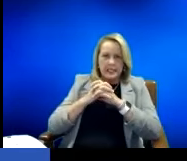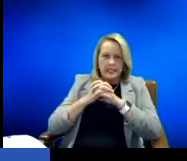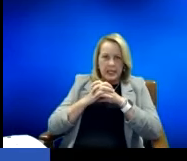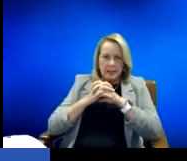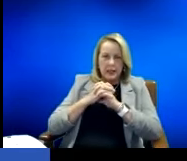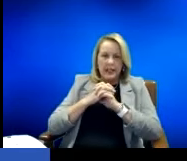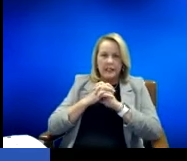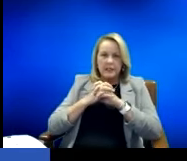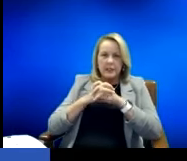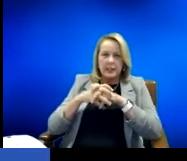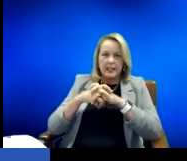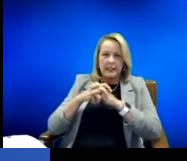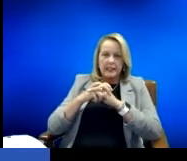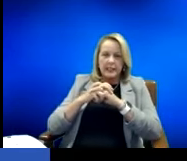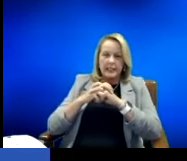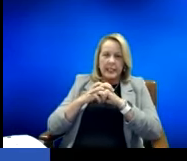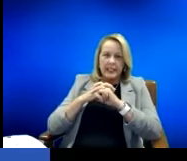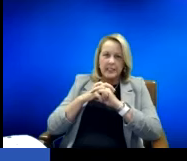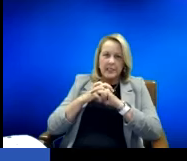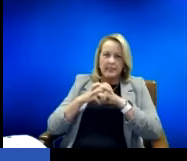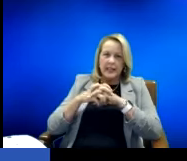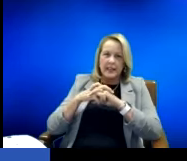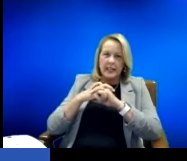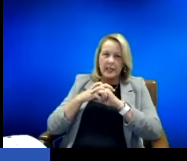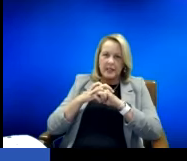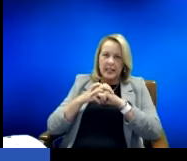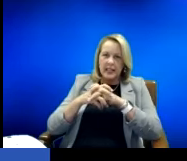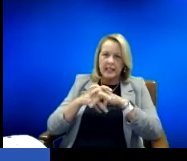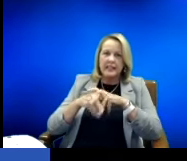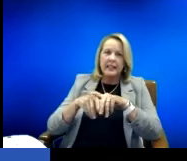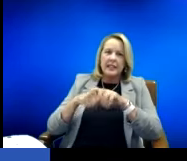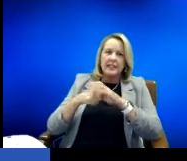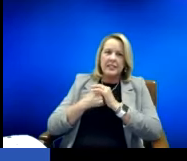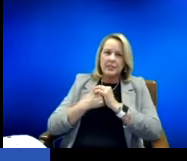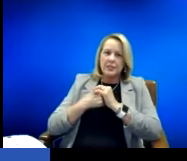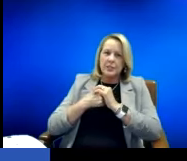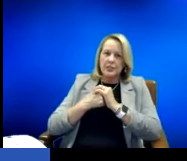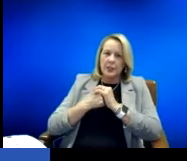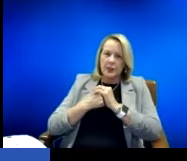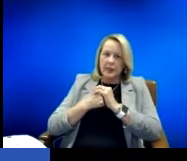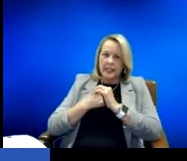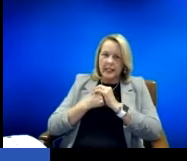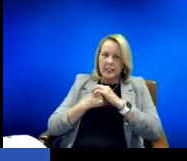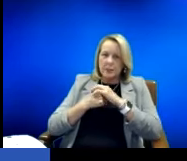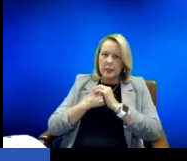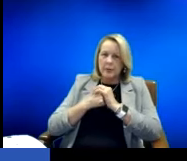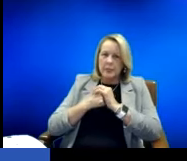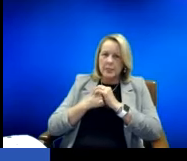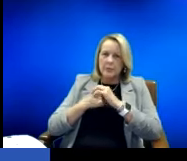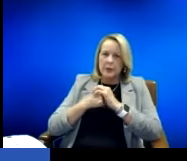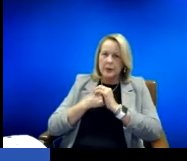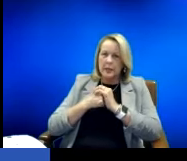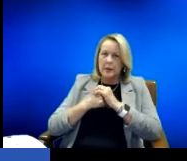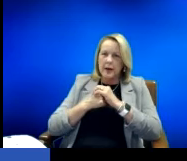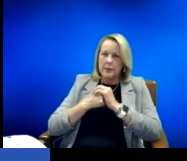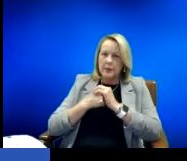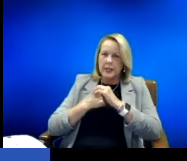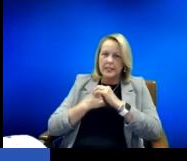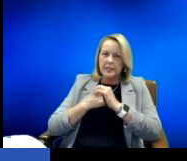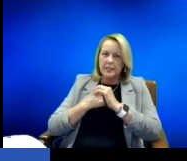The Texas ABLE Act, if you'd like to look at that, you can find that online. Social Security has published a